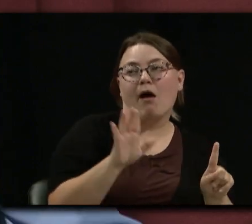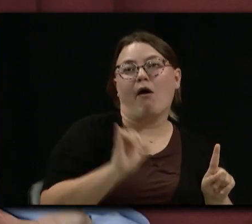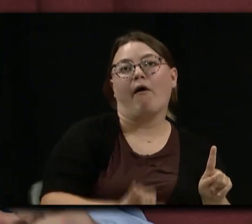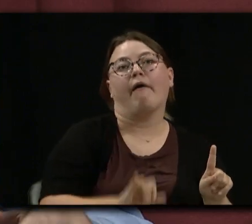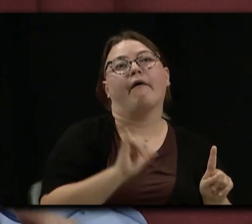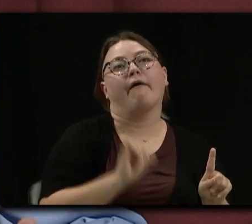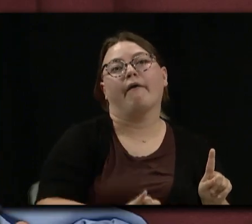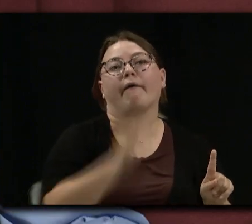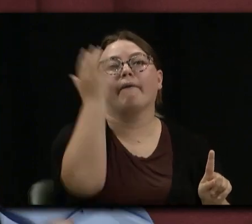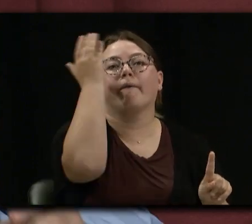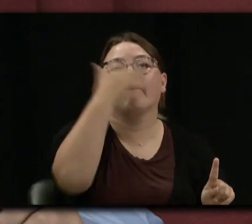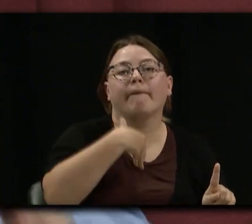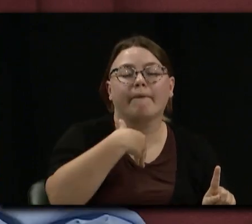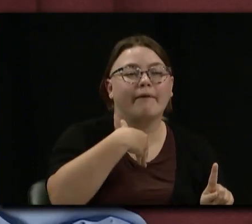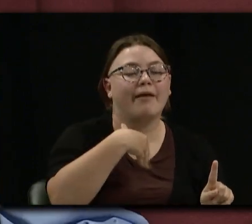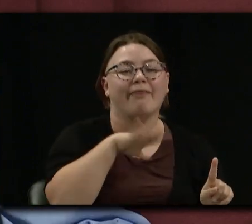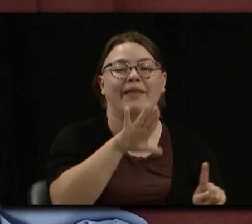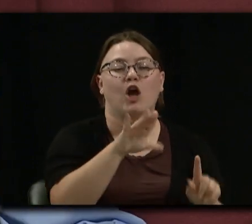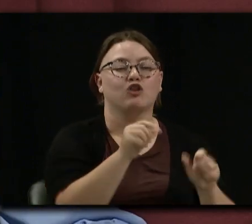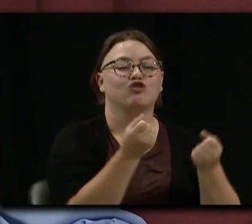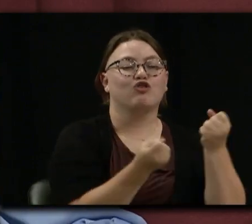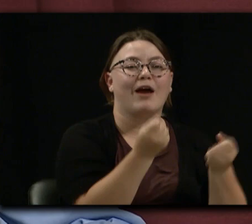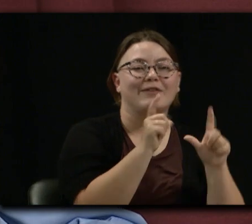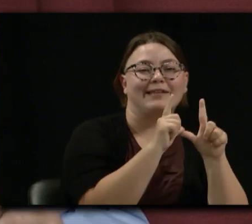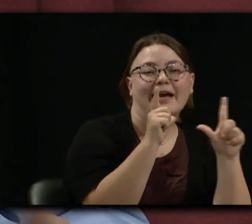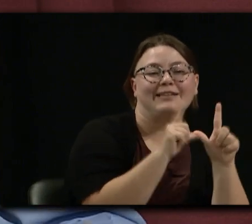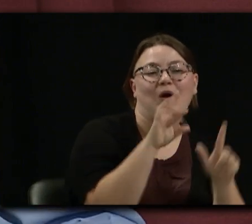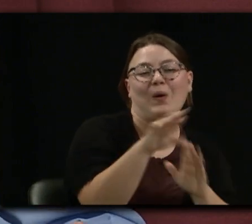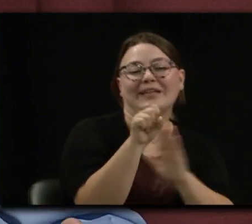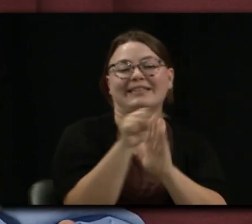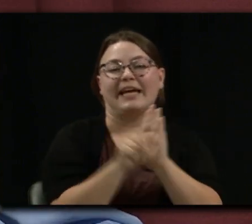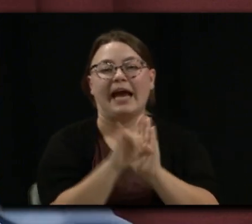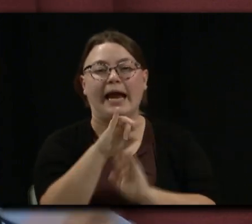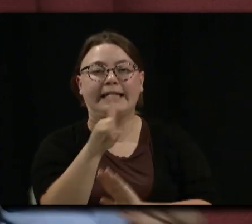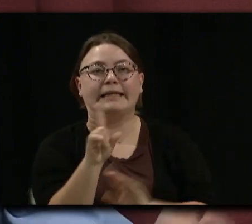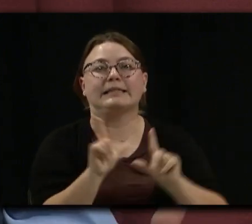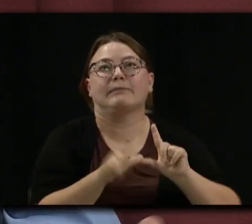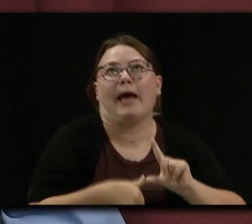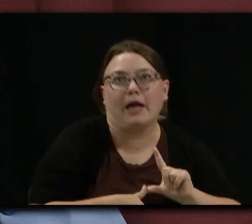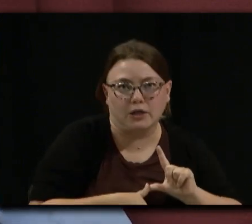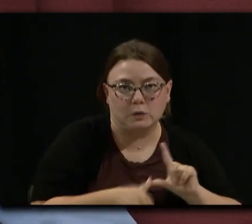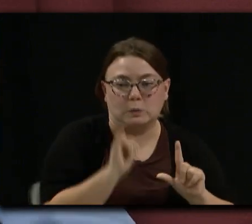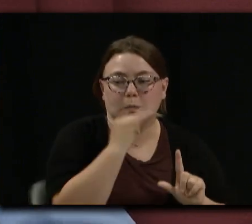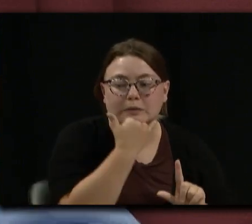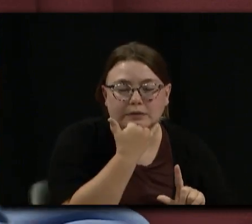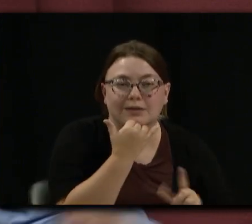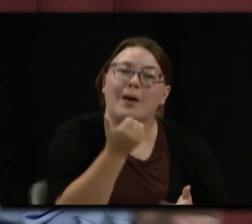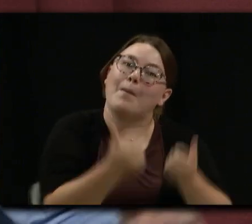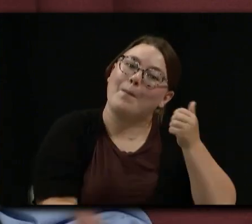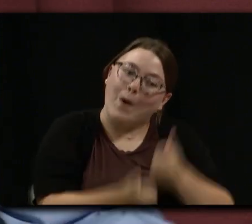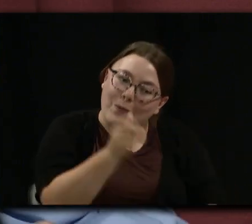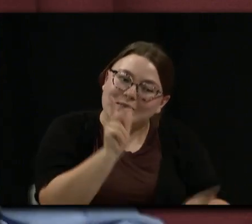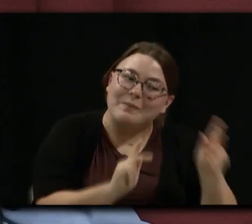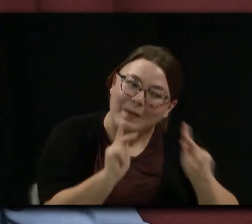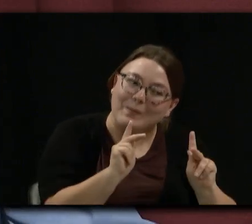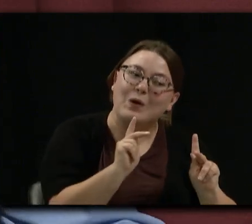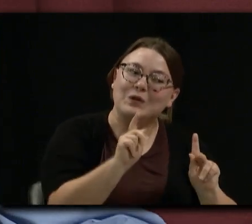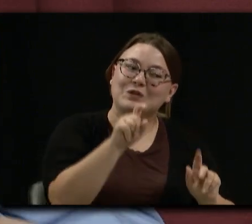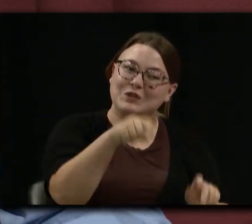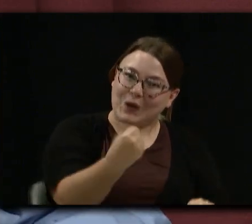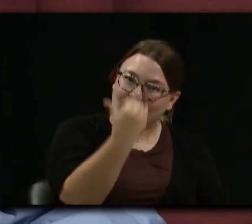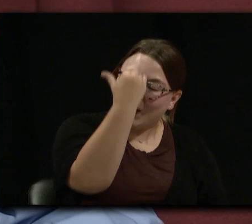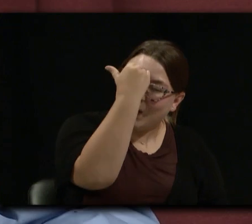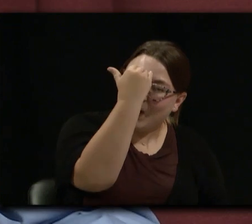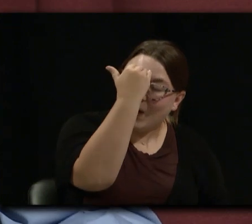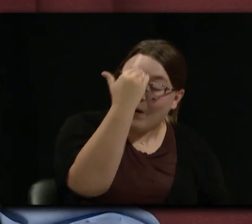their driver's license or their regular state ID had expired. Most people should know, and I have an experience with this because